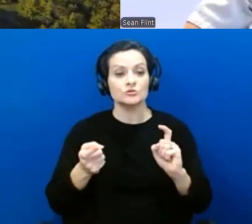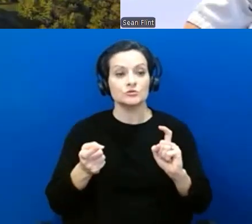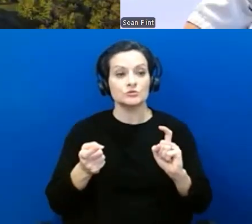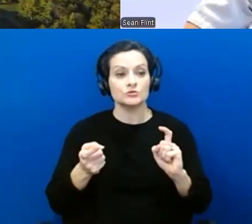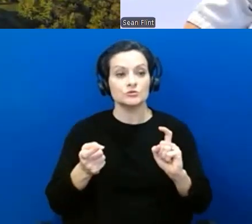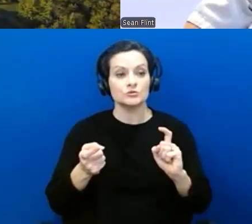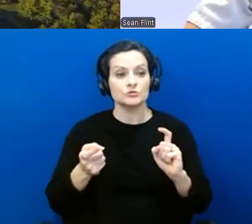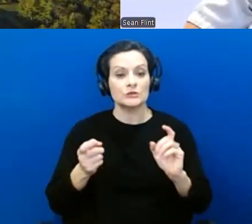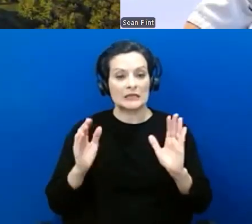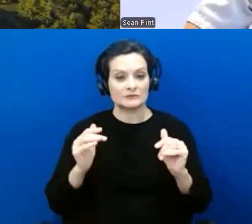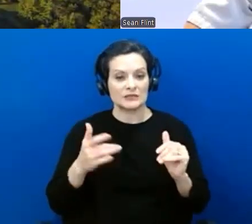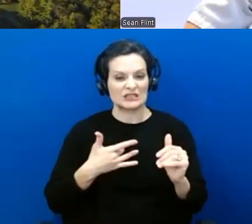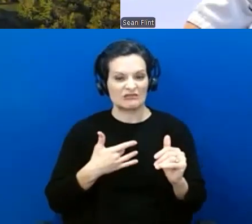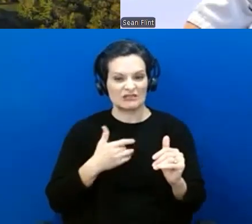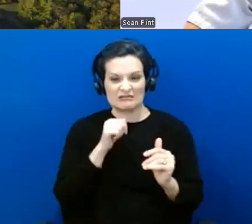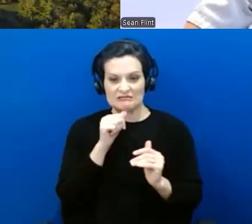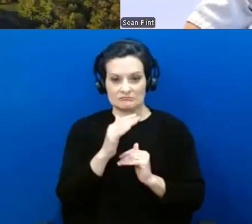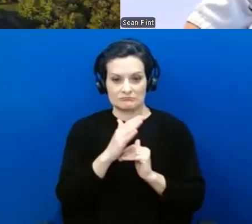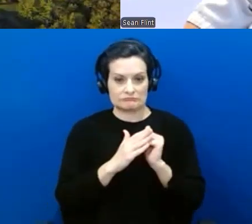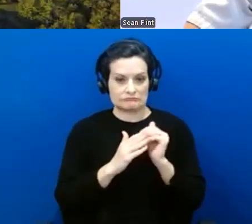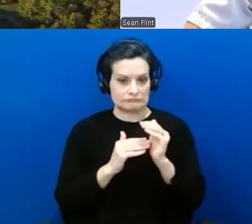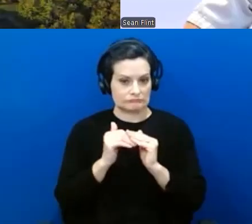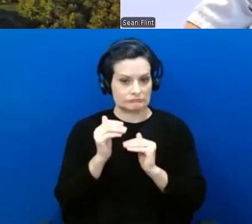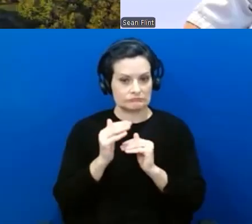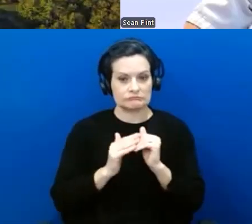maybe discomfort, and